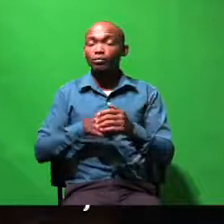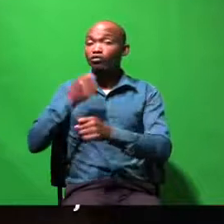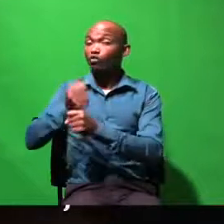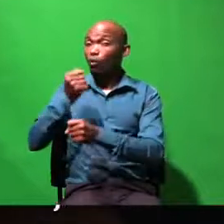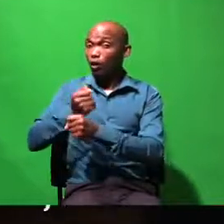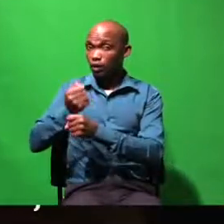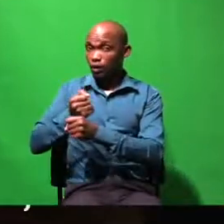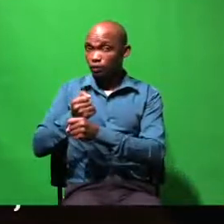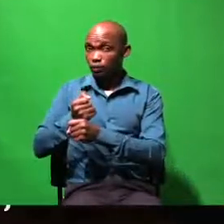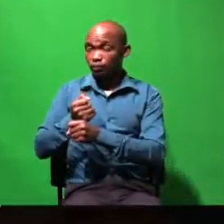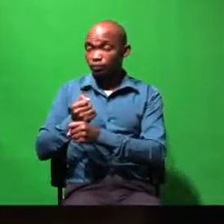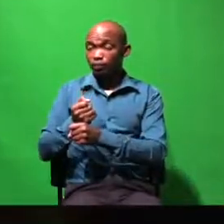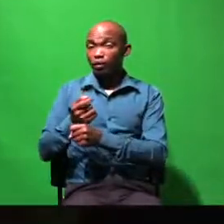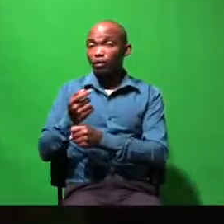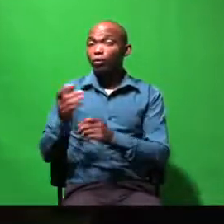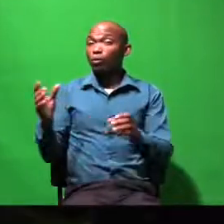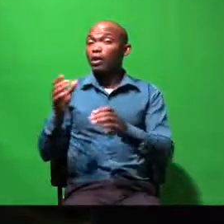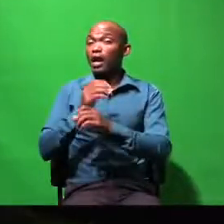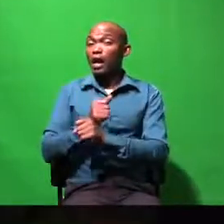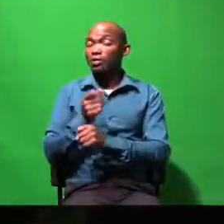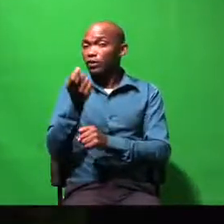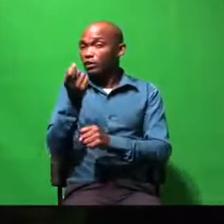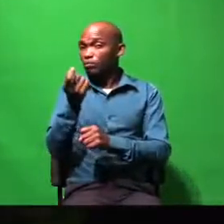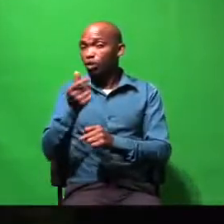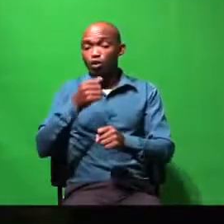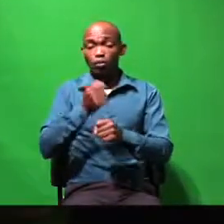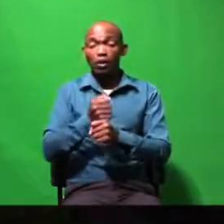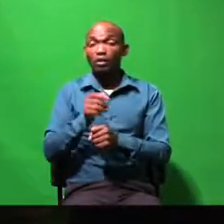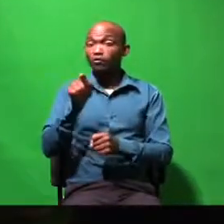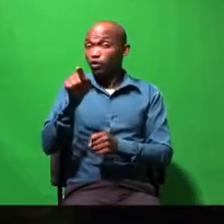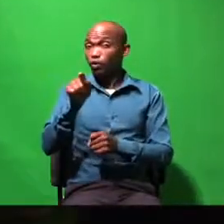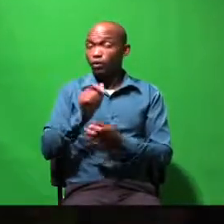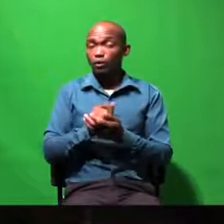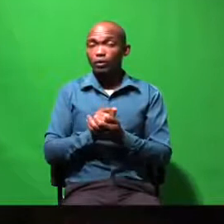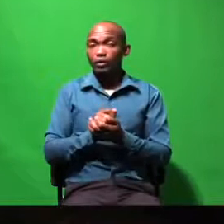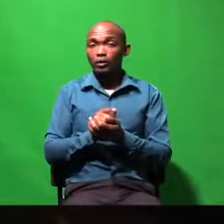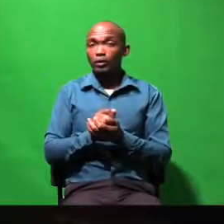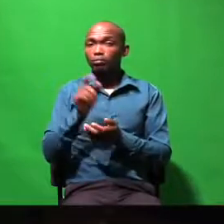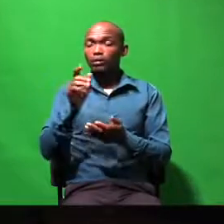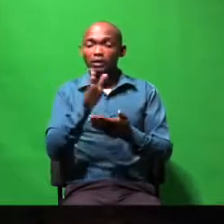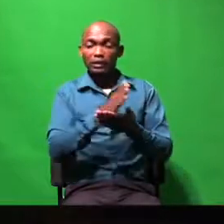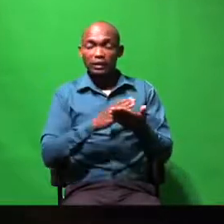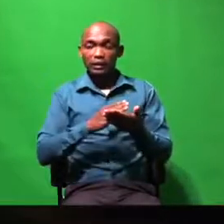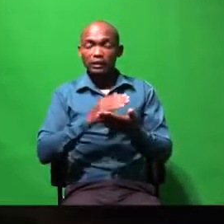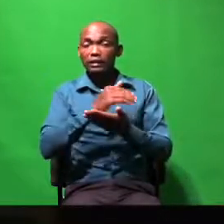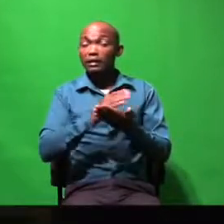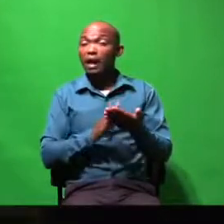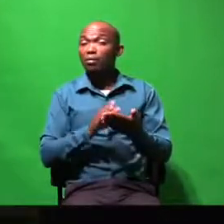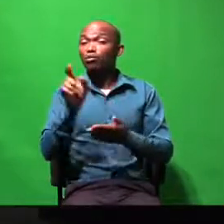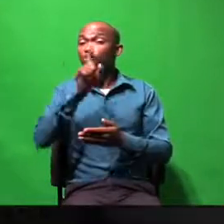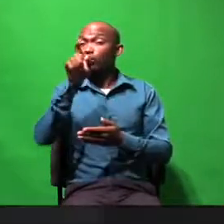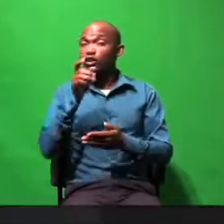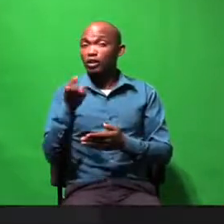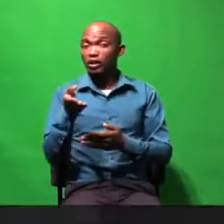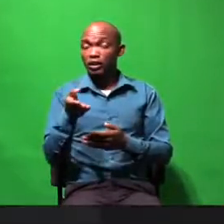work. We have a little work also for you. It's just some questions you will